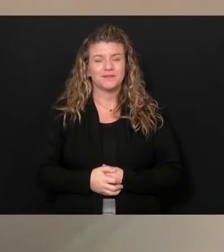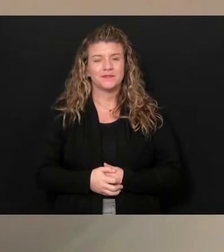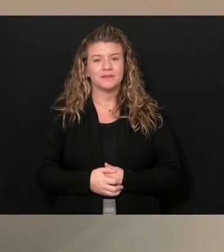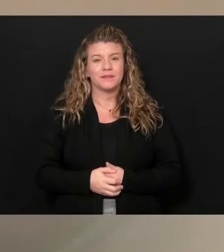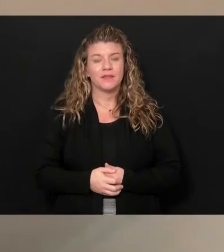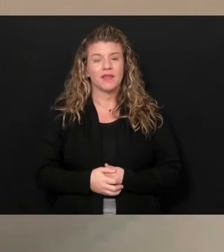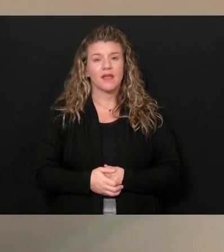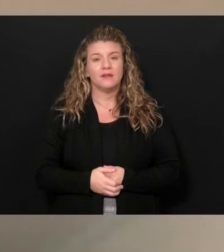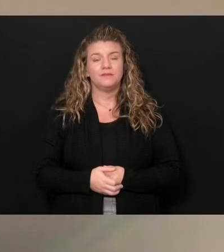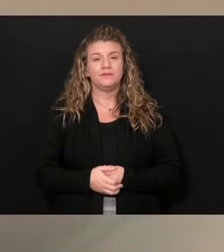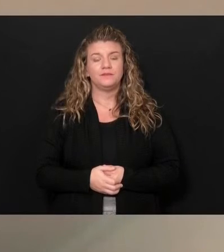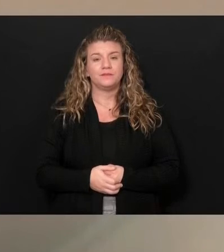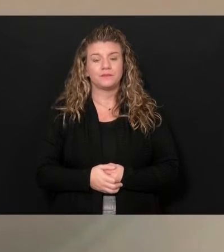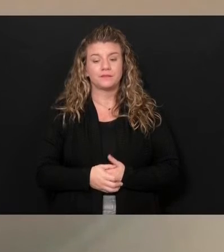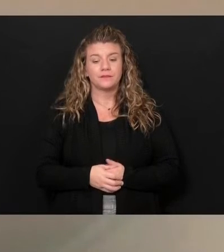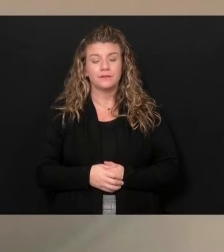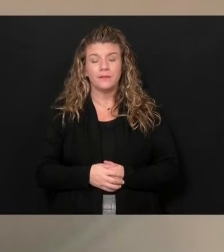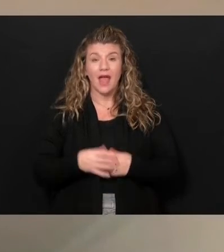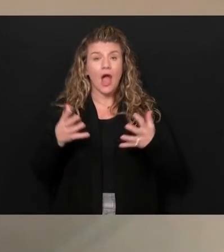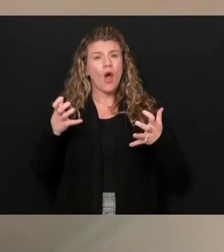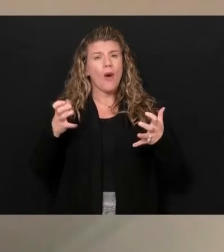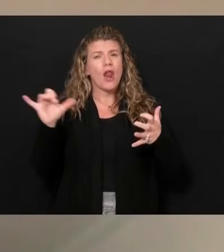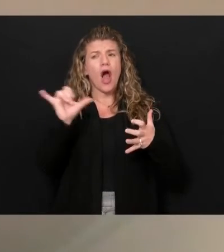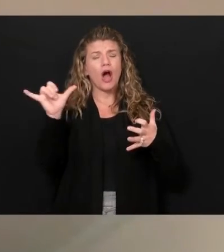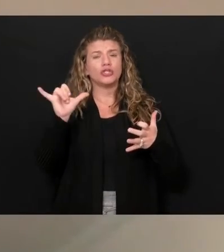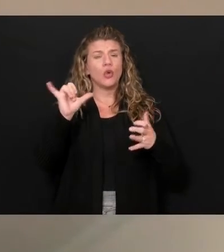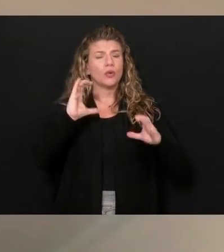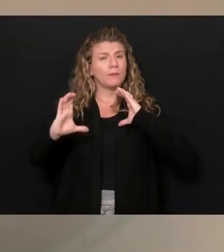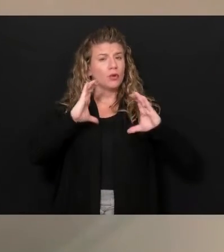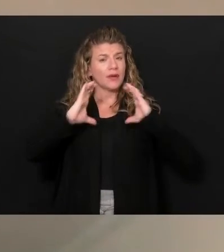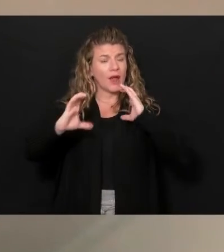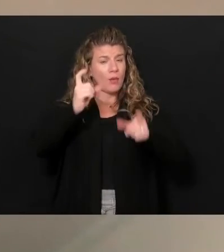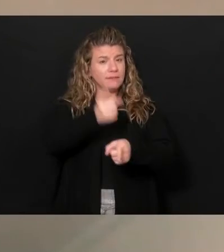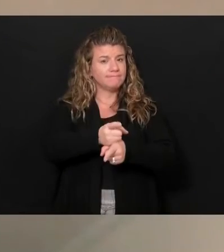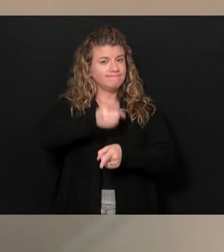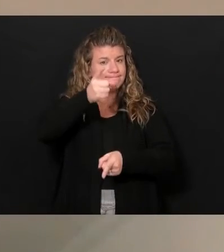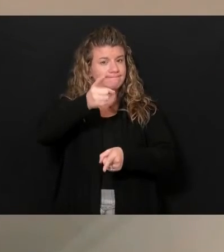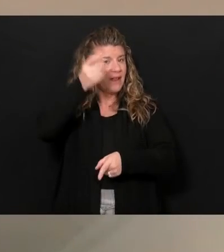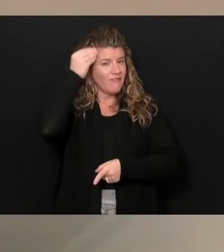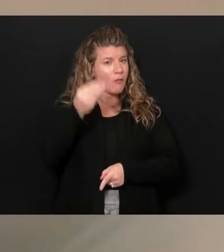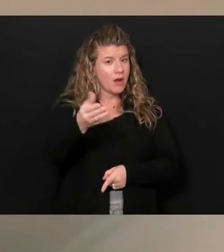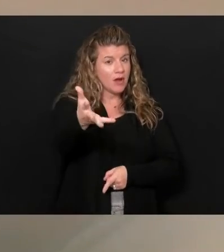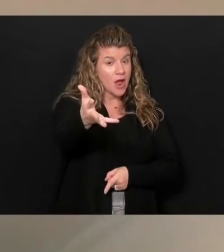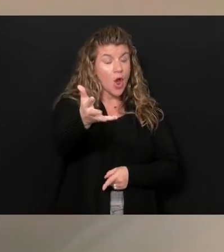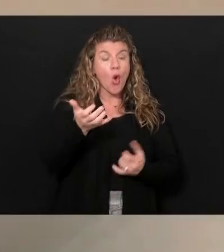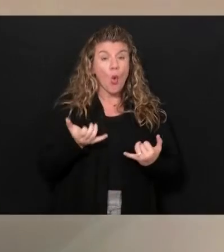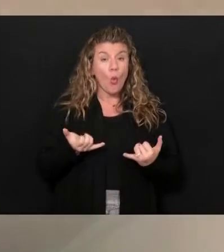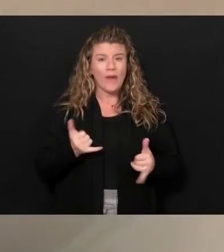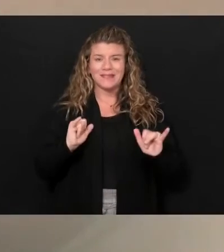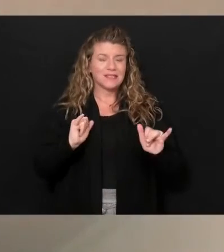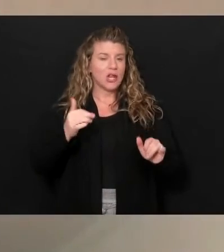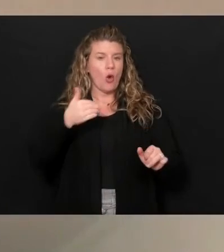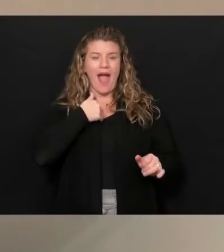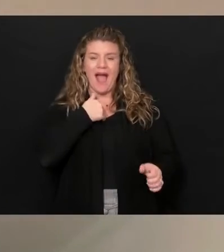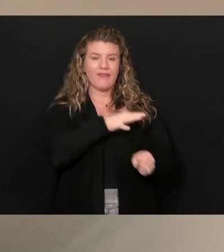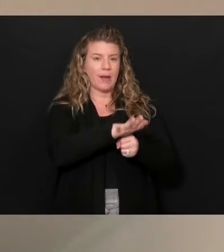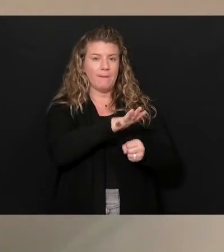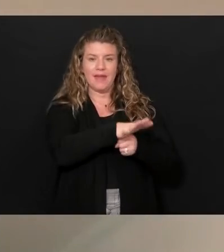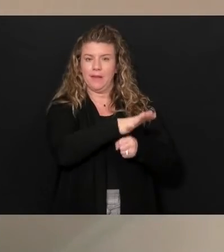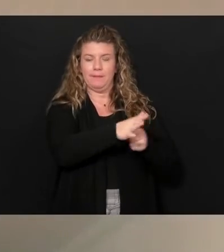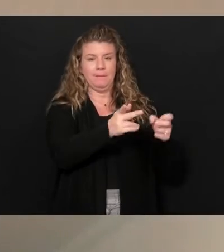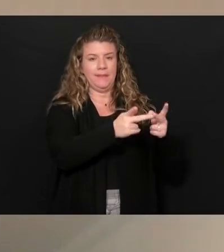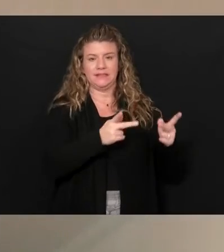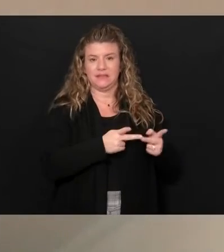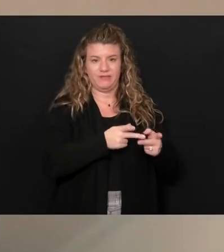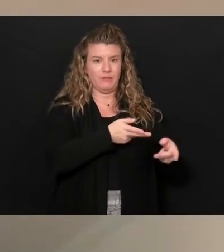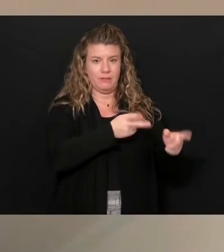Paul, I would just also want to make sure that we're communicating well. So we still have capacity to take care of people with